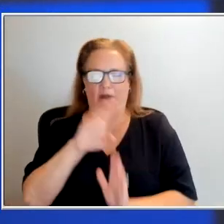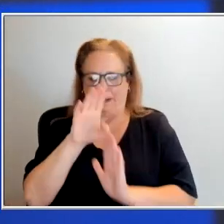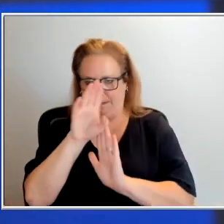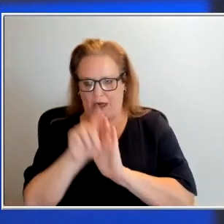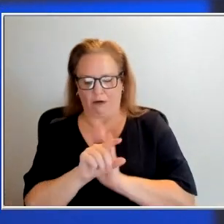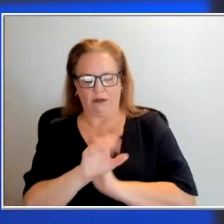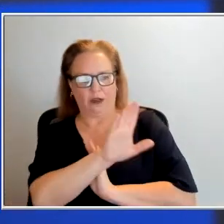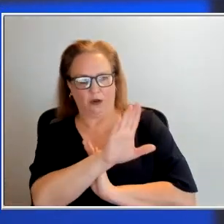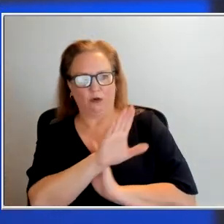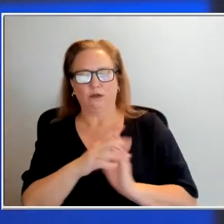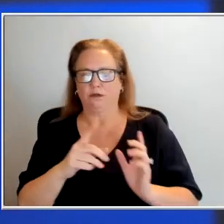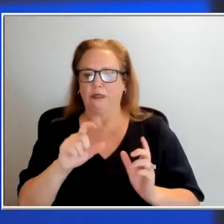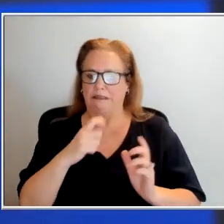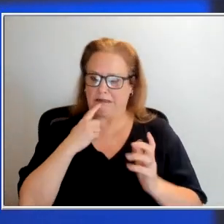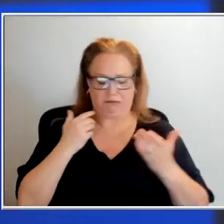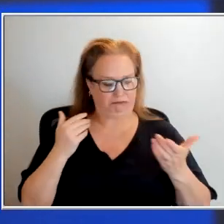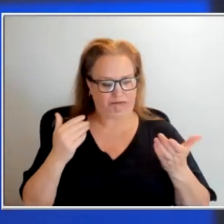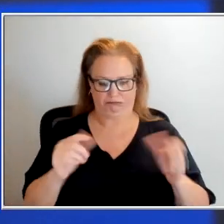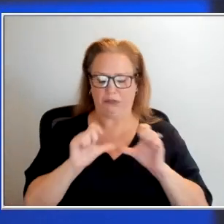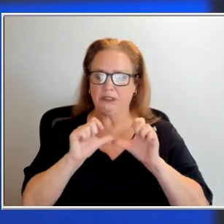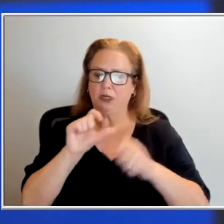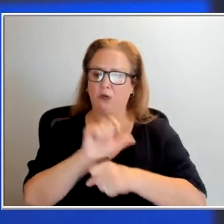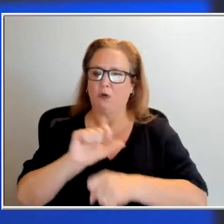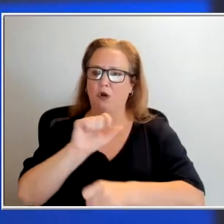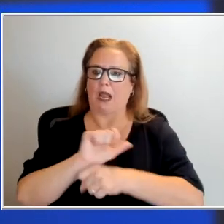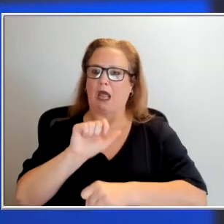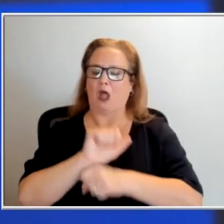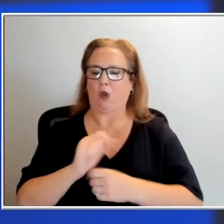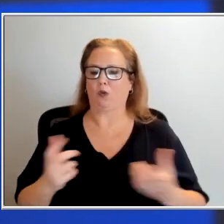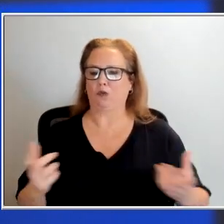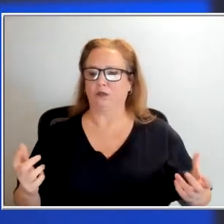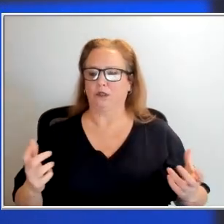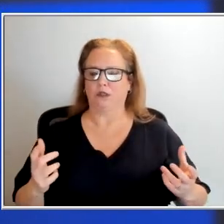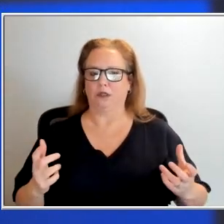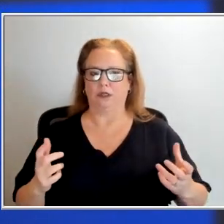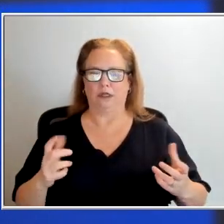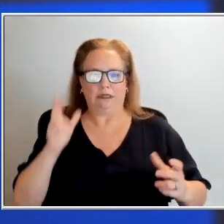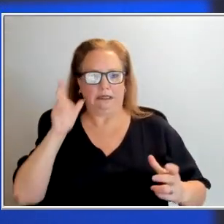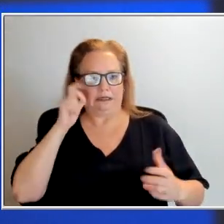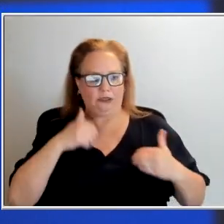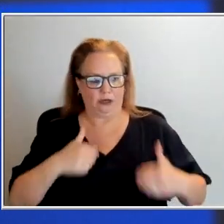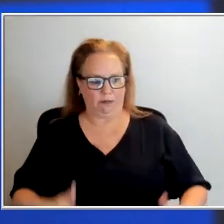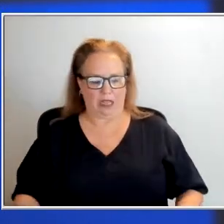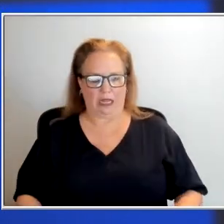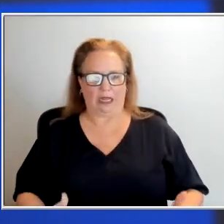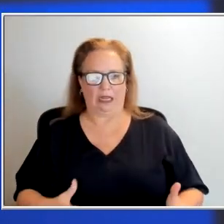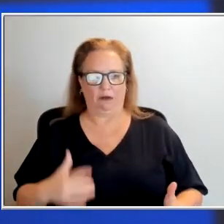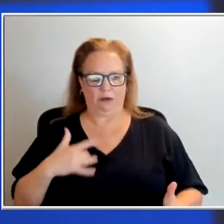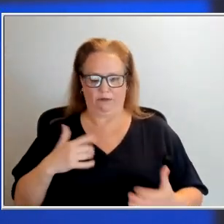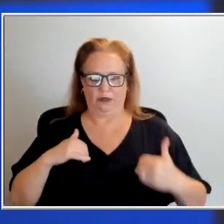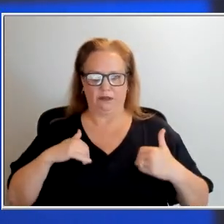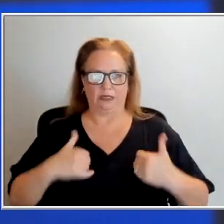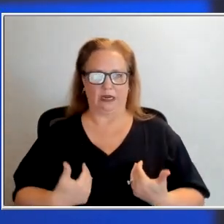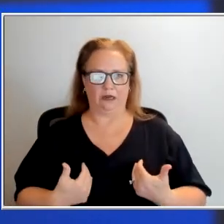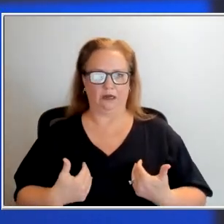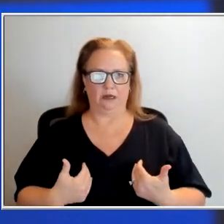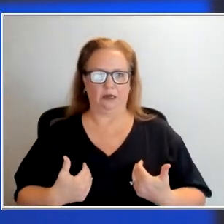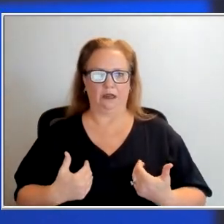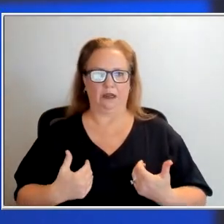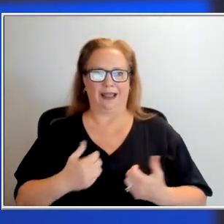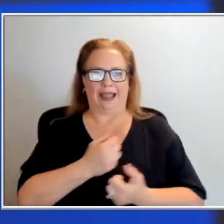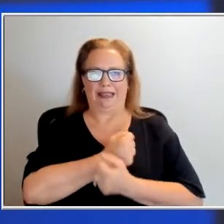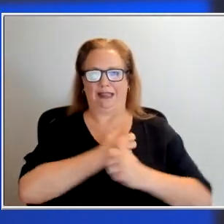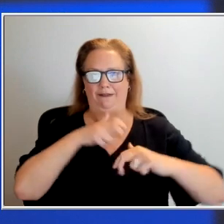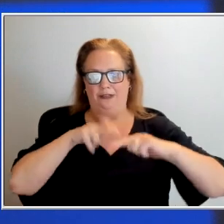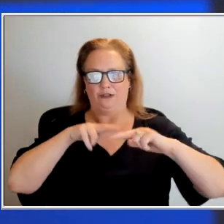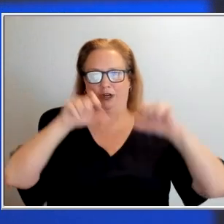and we were able to say, yeah, continue. If you listen to your body, back off when you feel tired. I love these chair exercises. I would